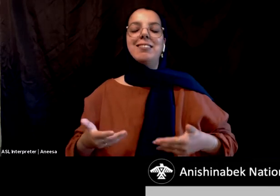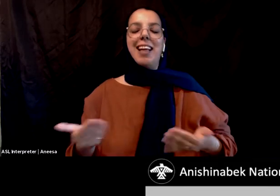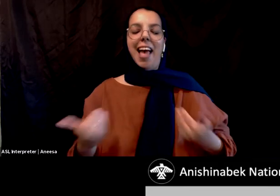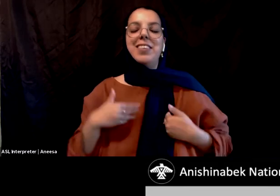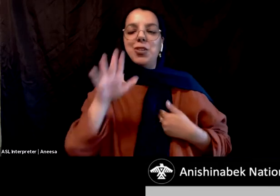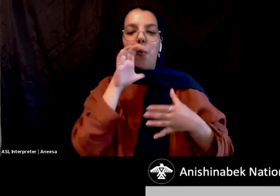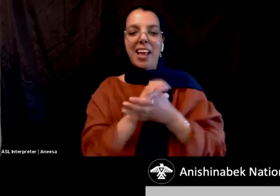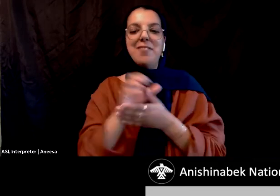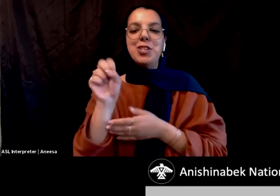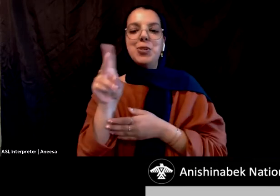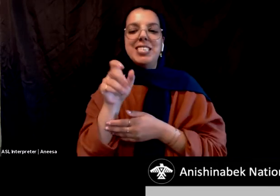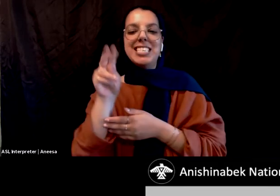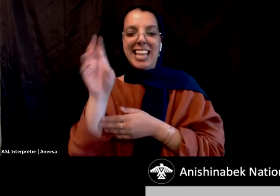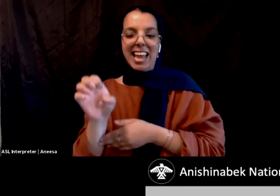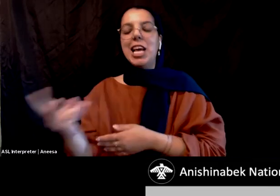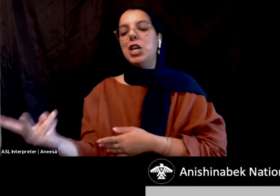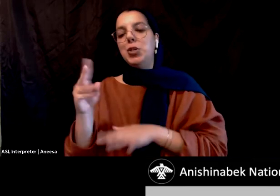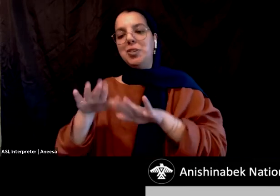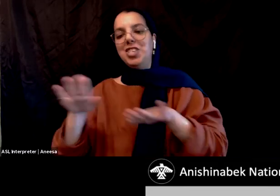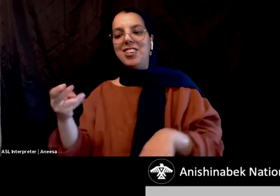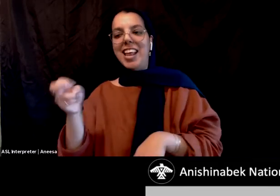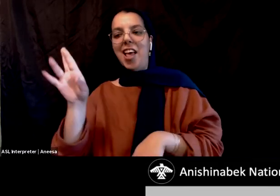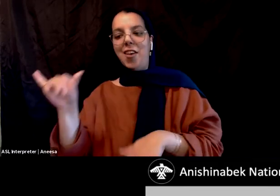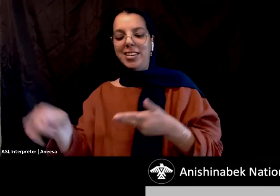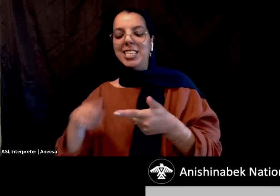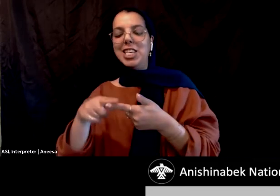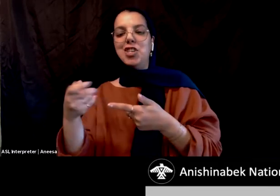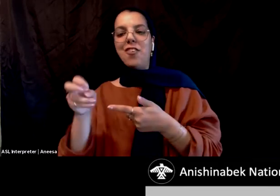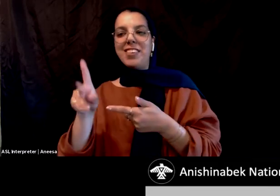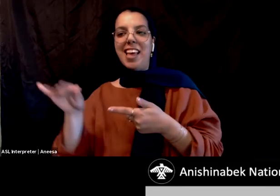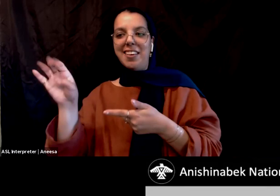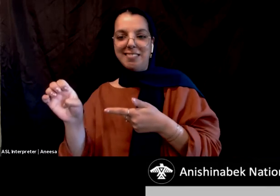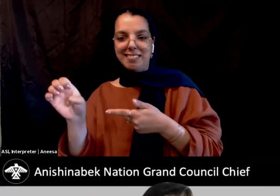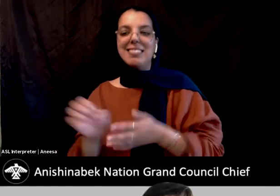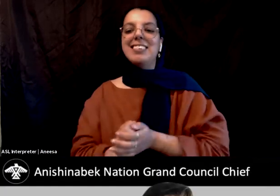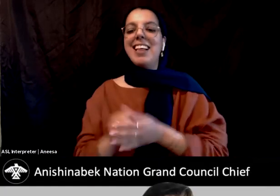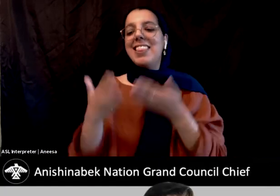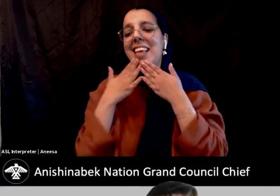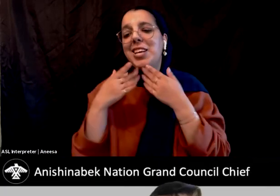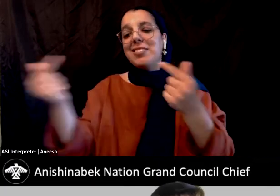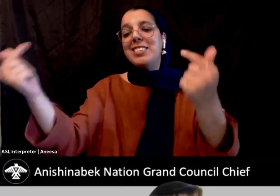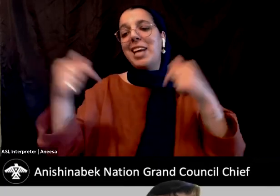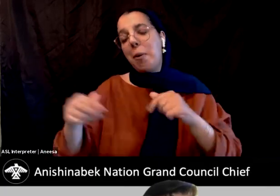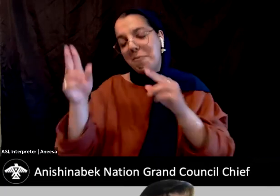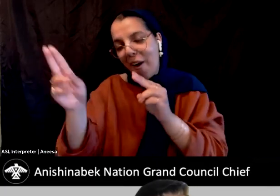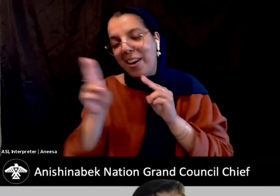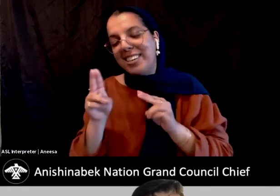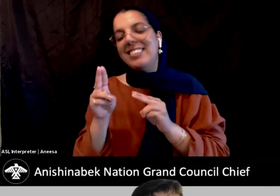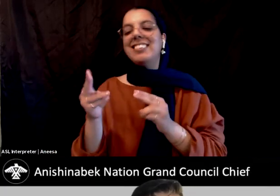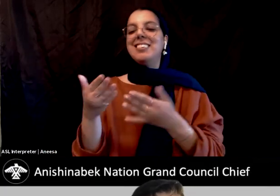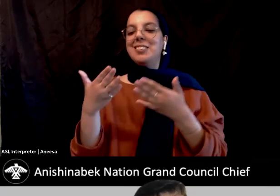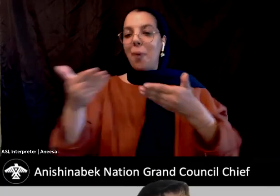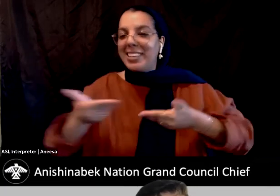Genevieve. Chief Niganov, it is an honor to have you with us. Miigwech, and take it away.